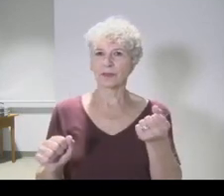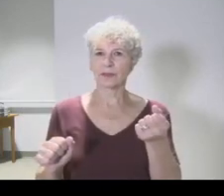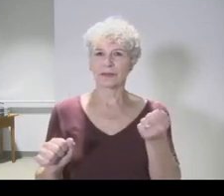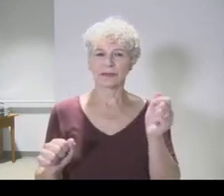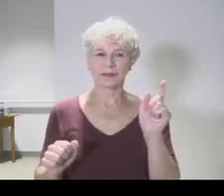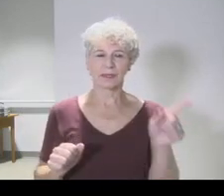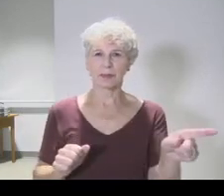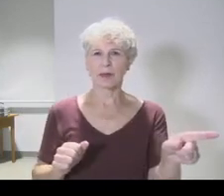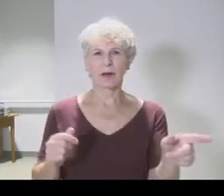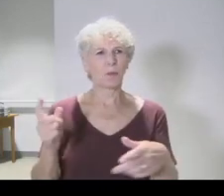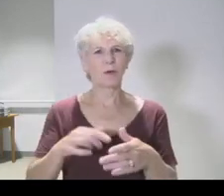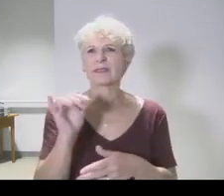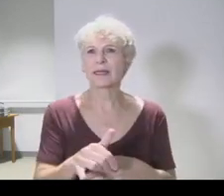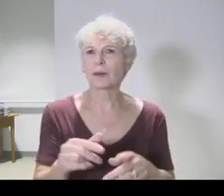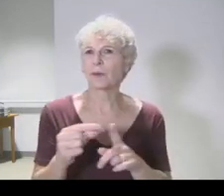what that word is?